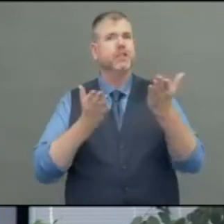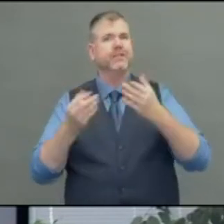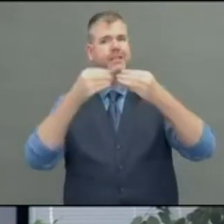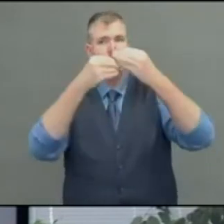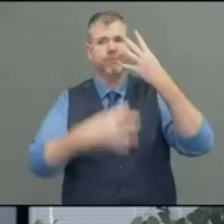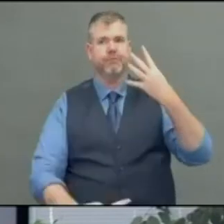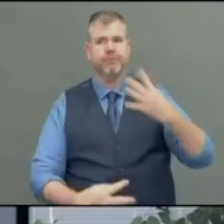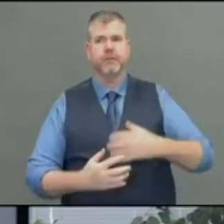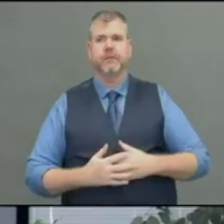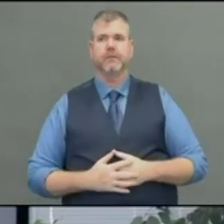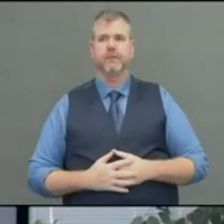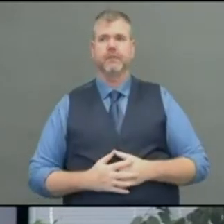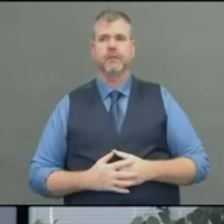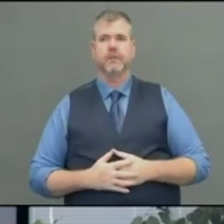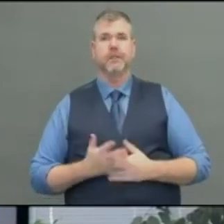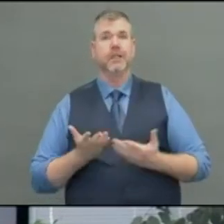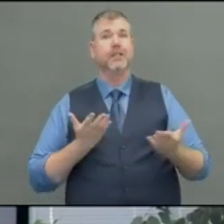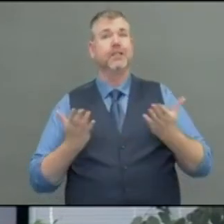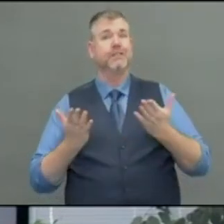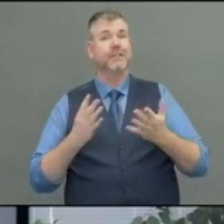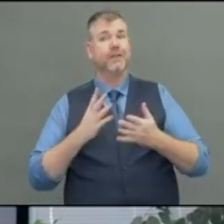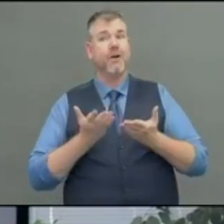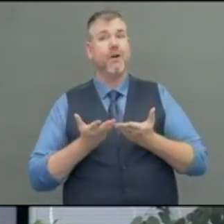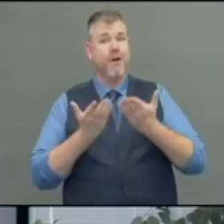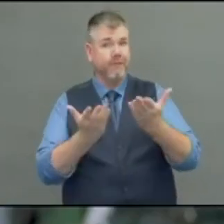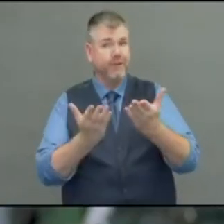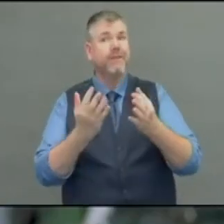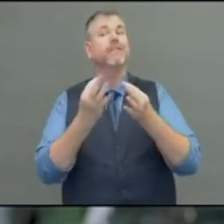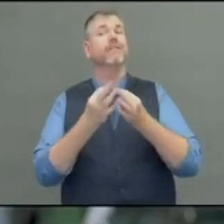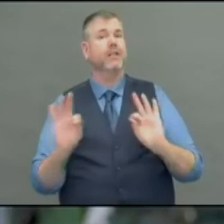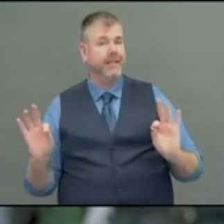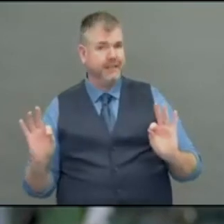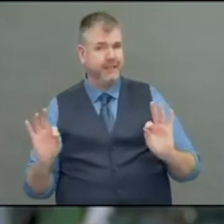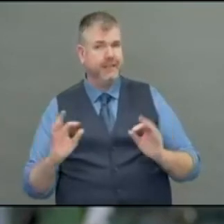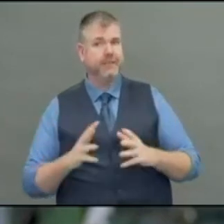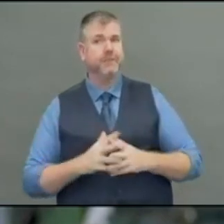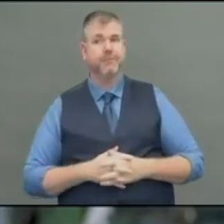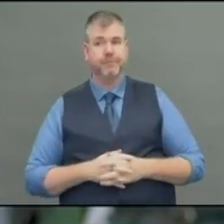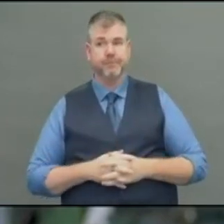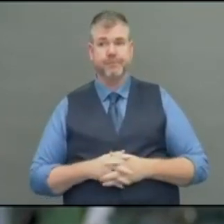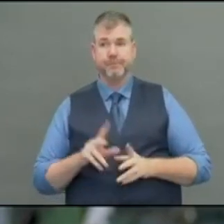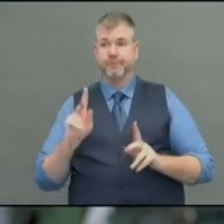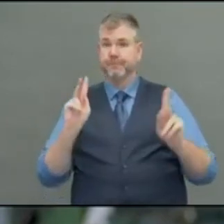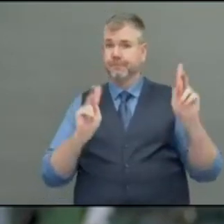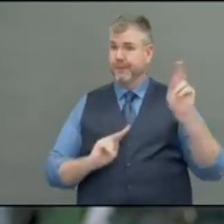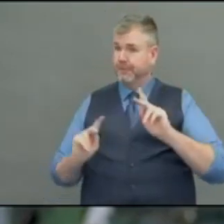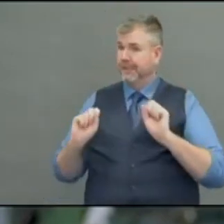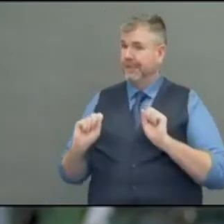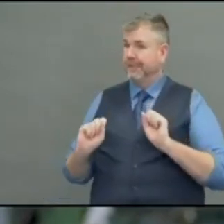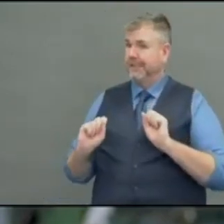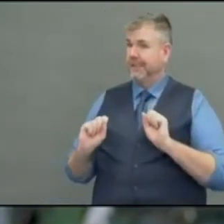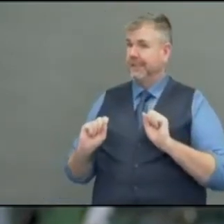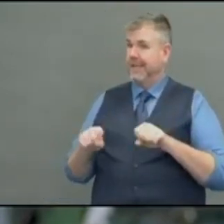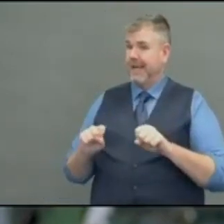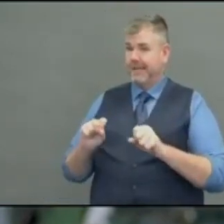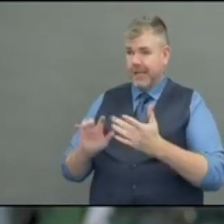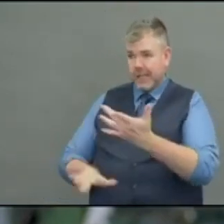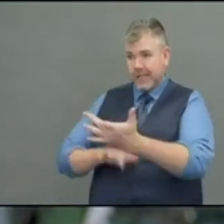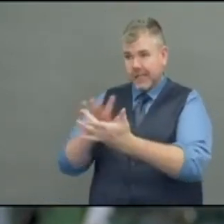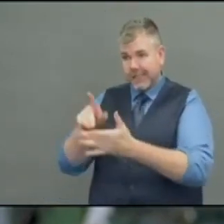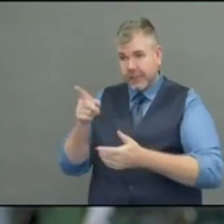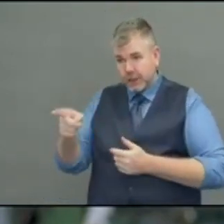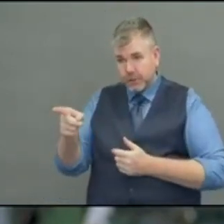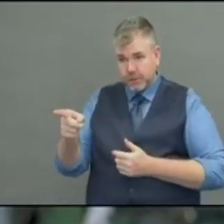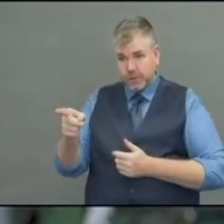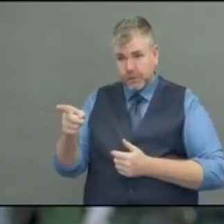so the services that you offer are free, and definitely people can reach out to you and to everybody